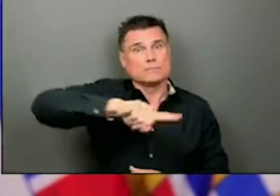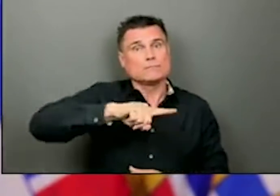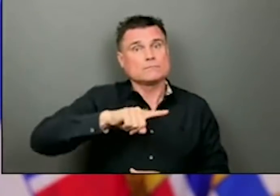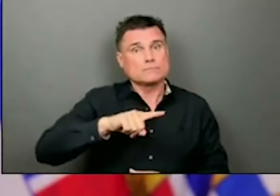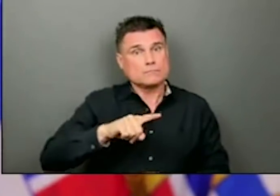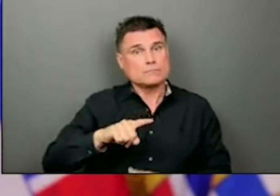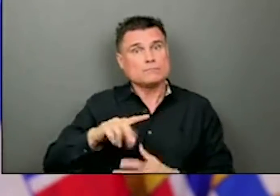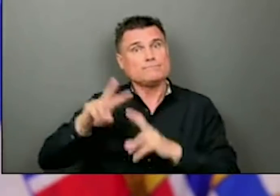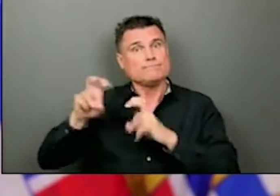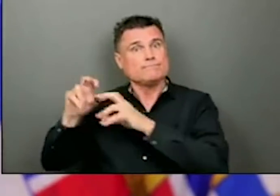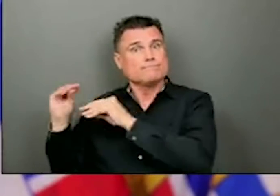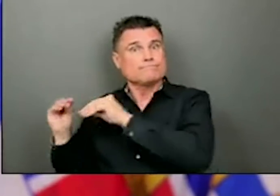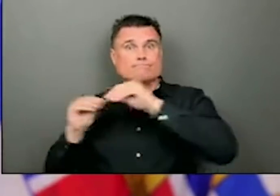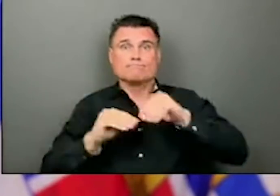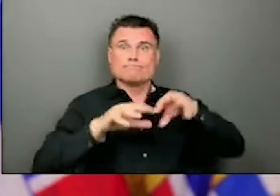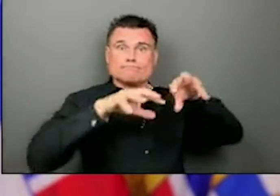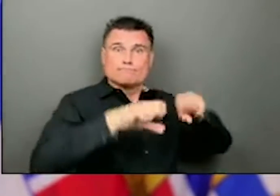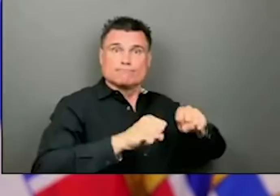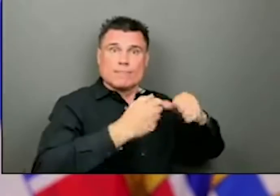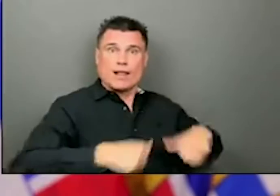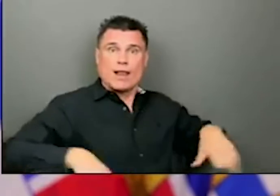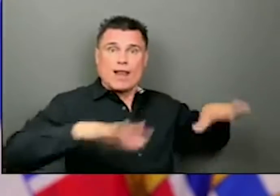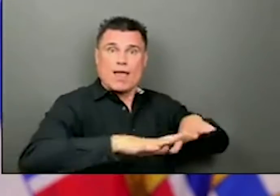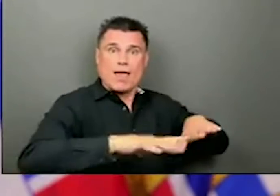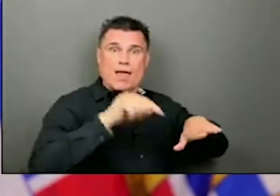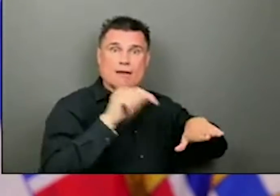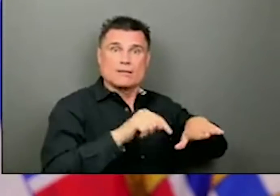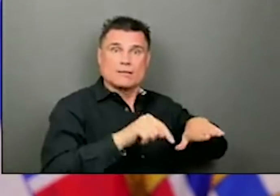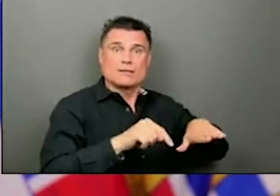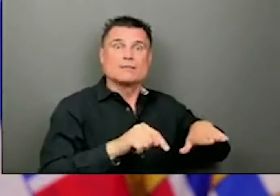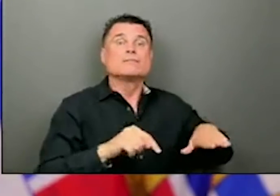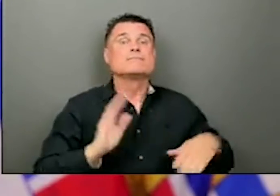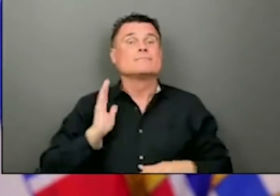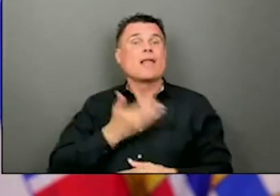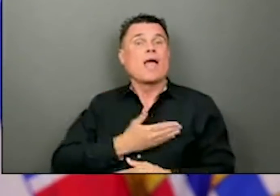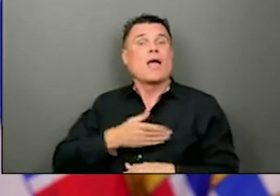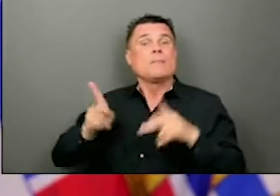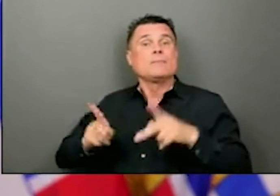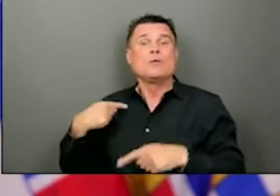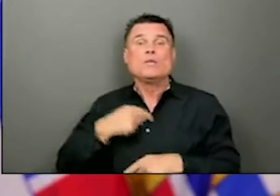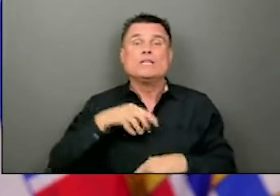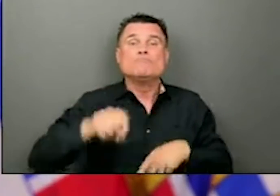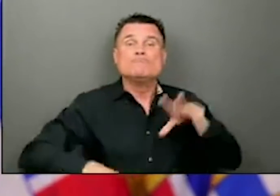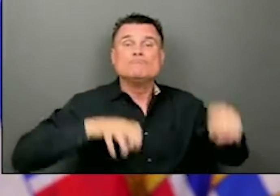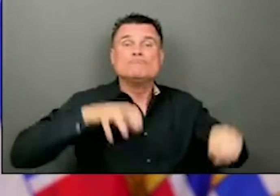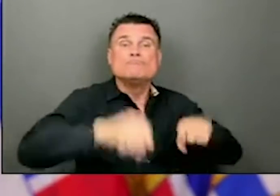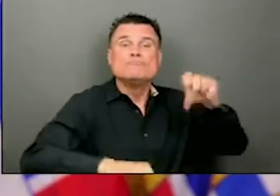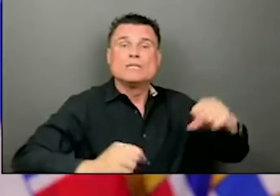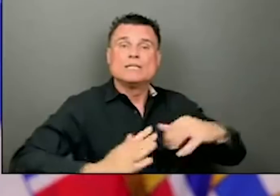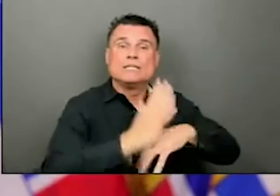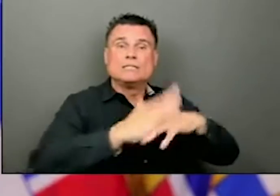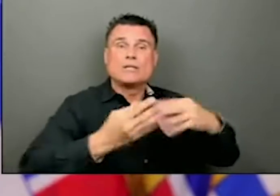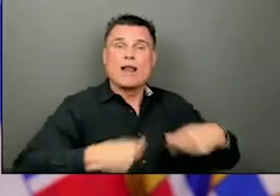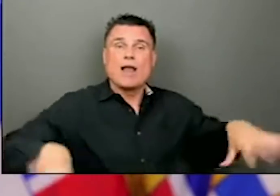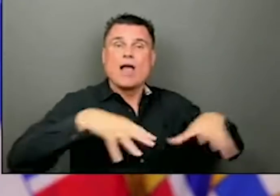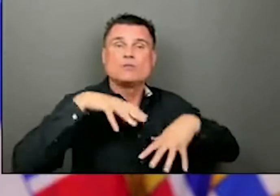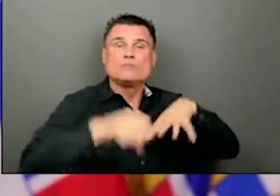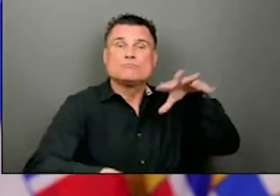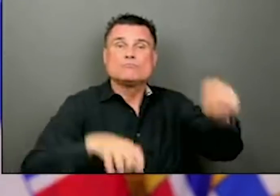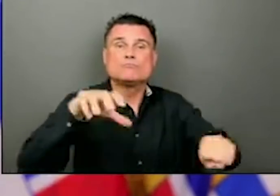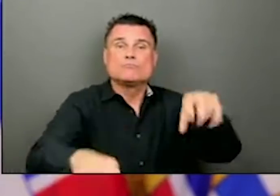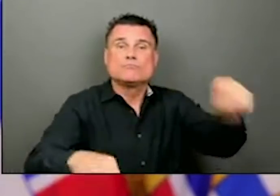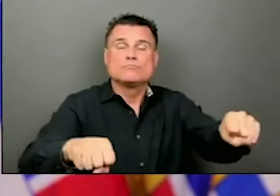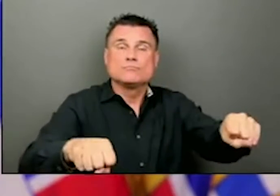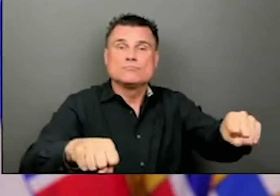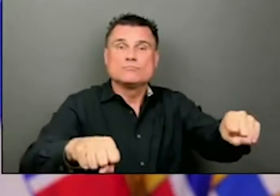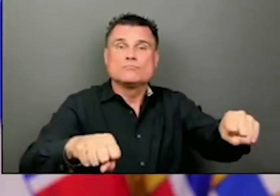It's not something that happened to First Nations children and families. This is something we did to First